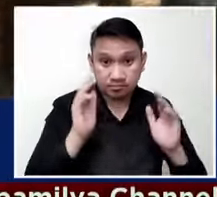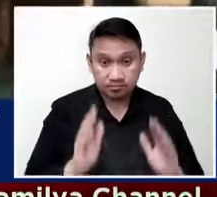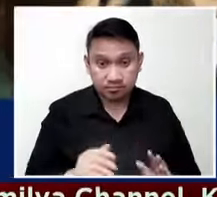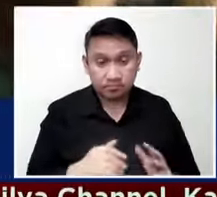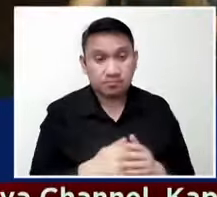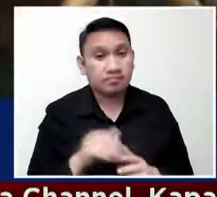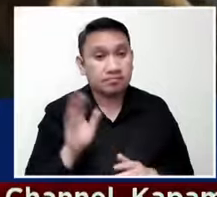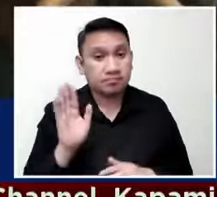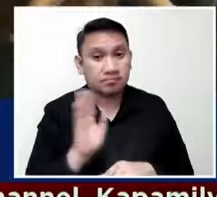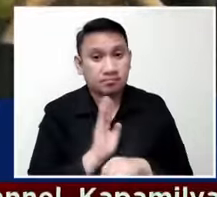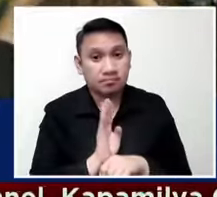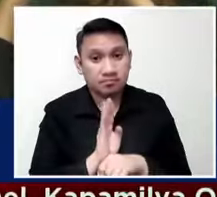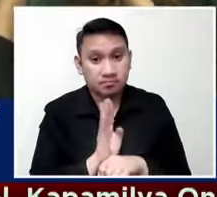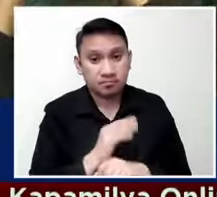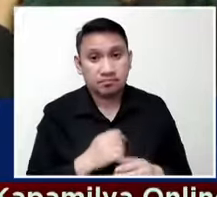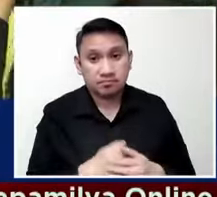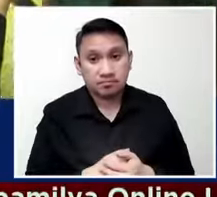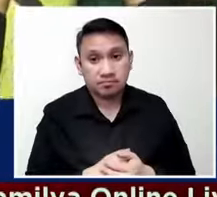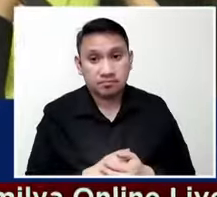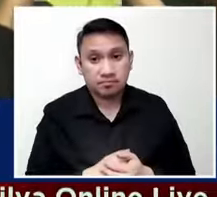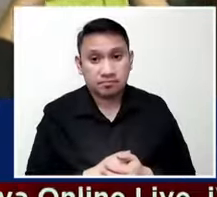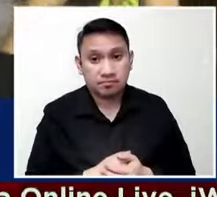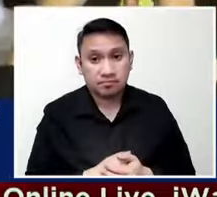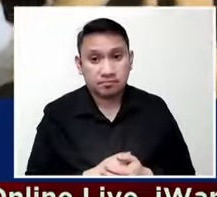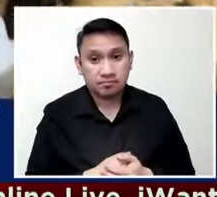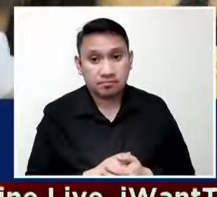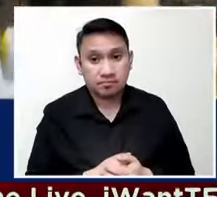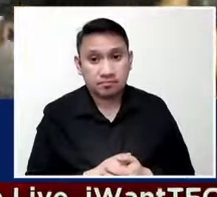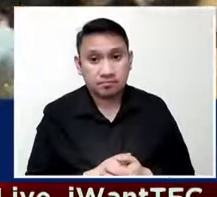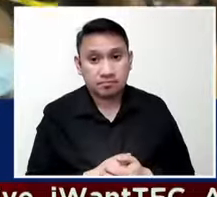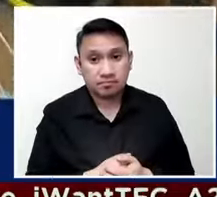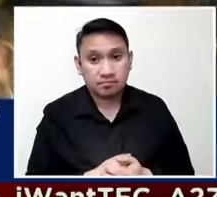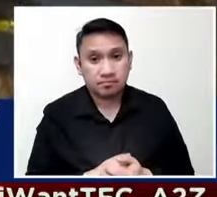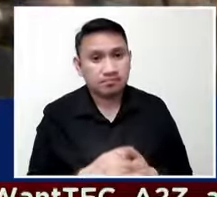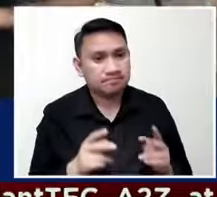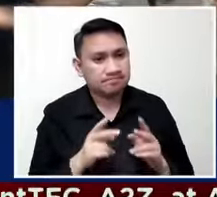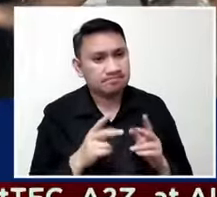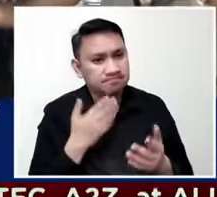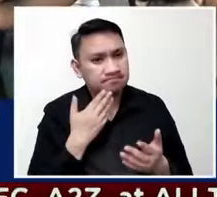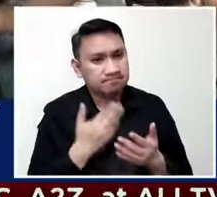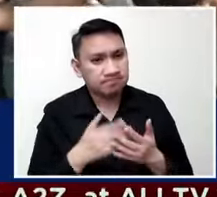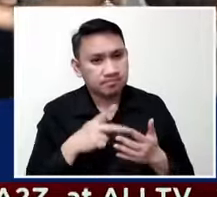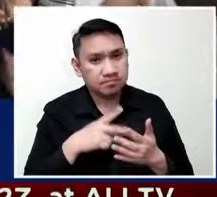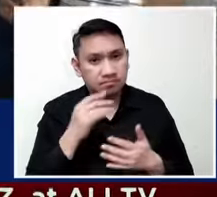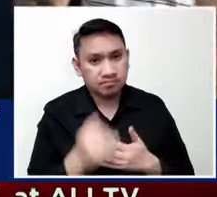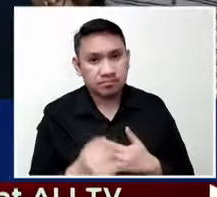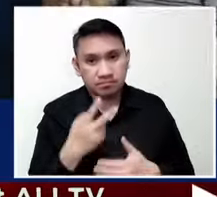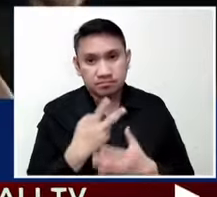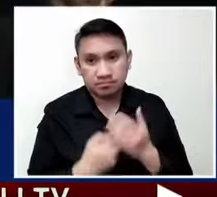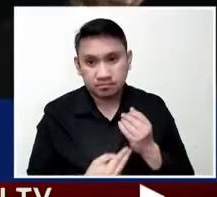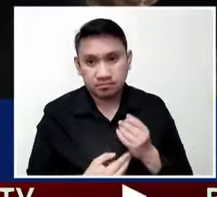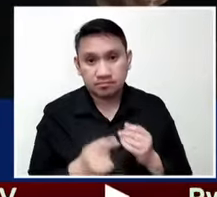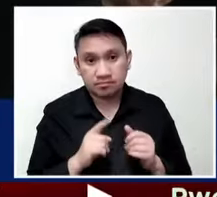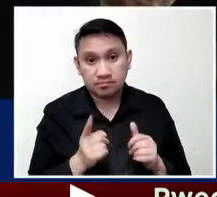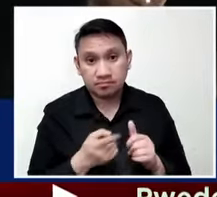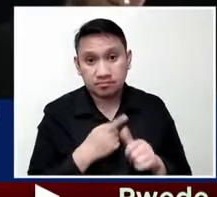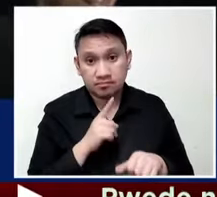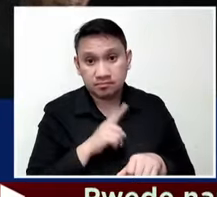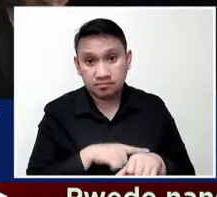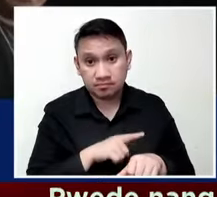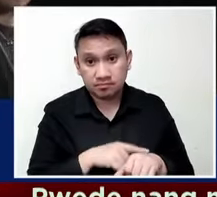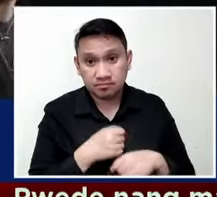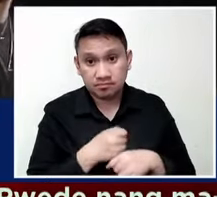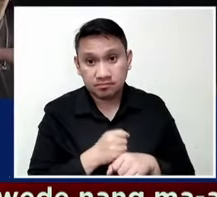ng kanilang much-awaited movie na Under Parallel Skies. Memorable project ito sa dalawa, lalo na kay Win na first time makagawa ng